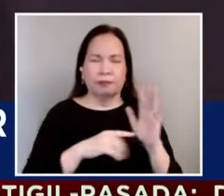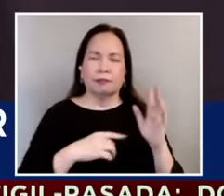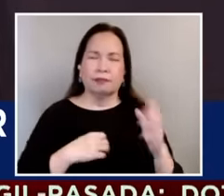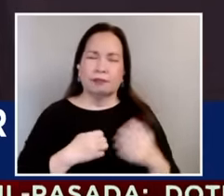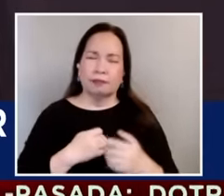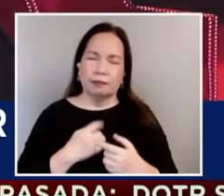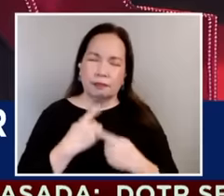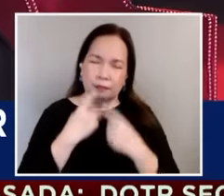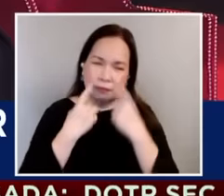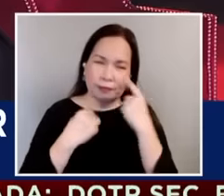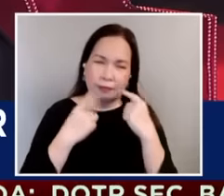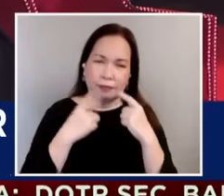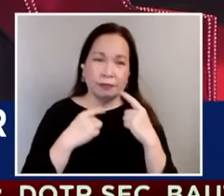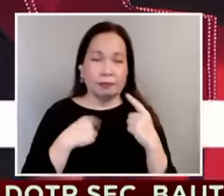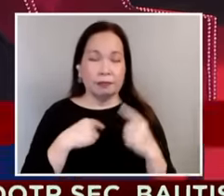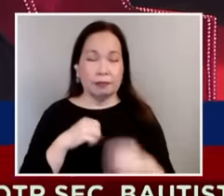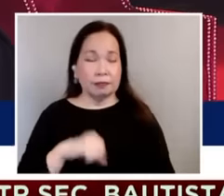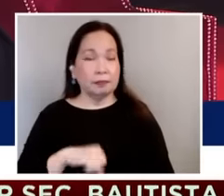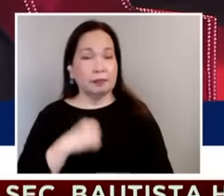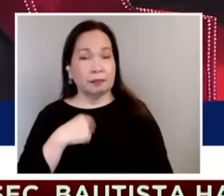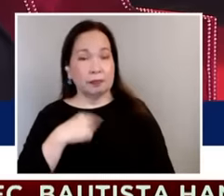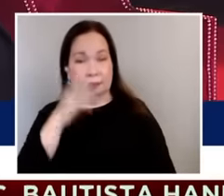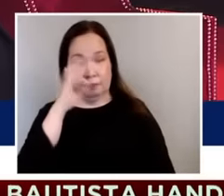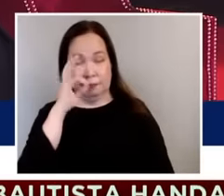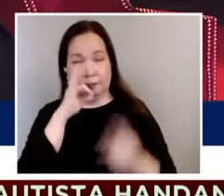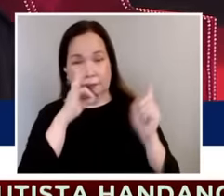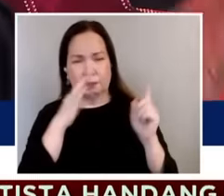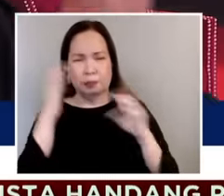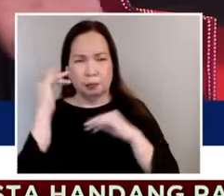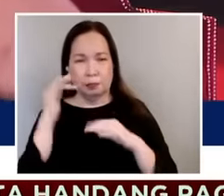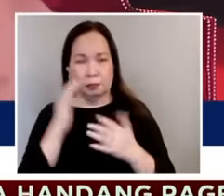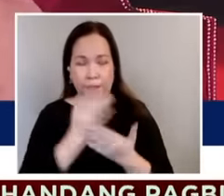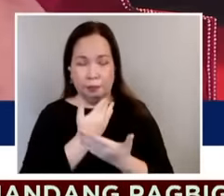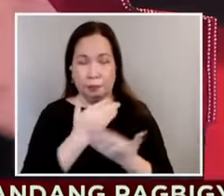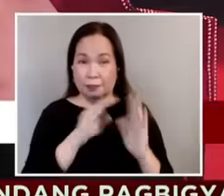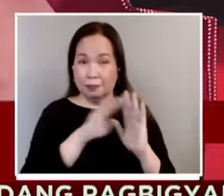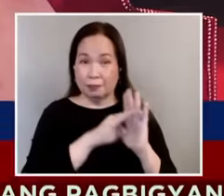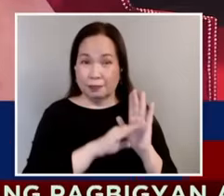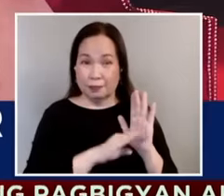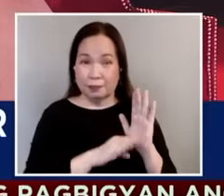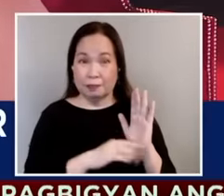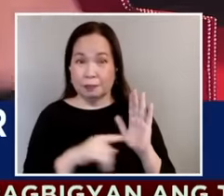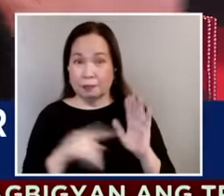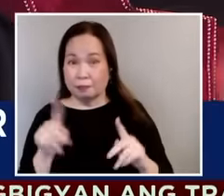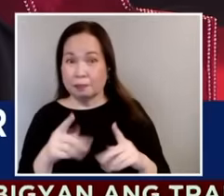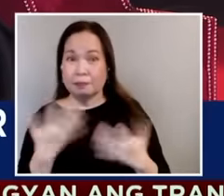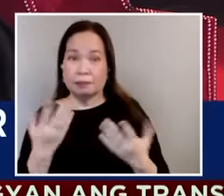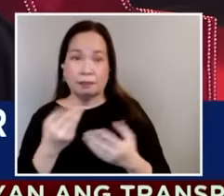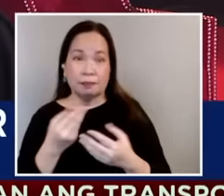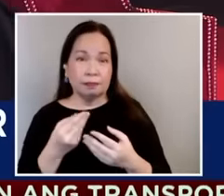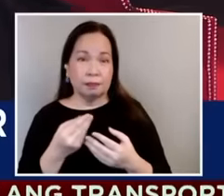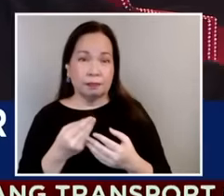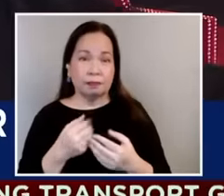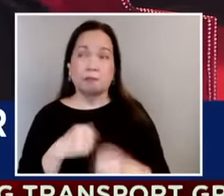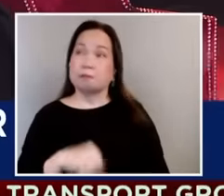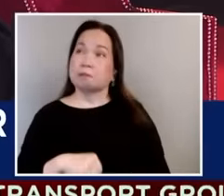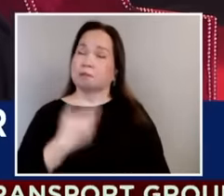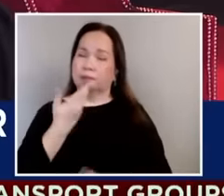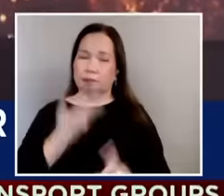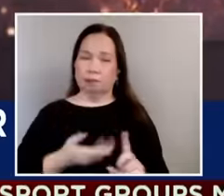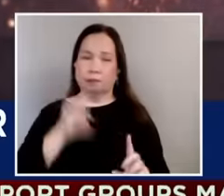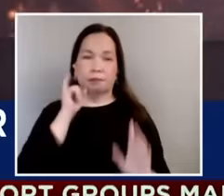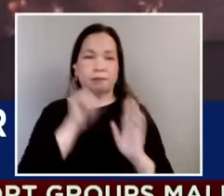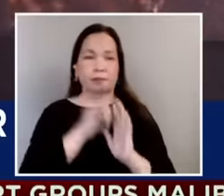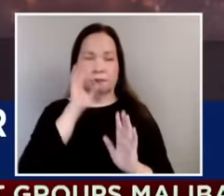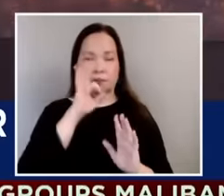to be Filipino. I'm hoping that with this album and with more people being more proud of who they are, that we inspire the